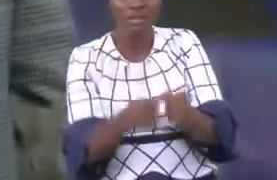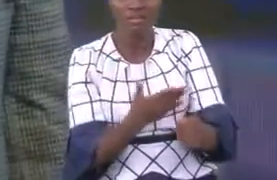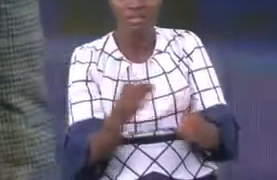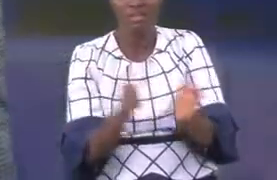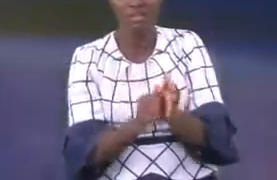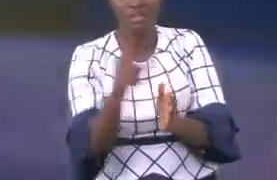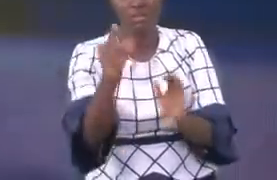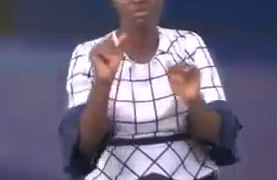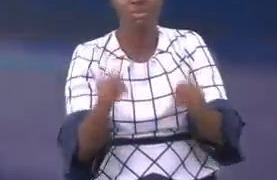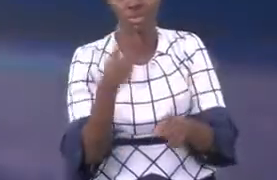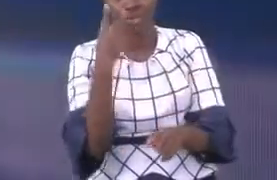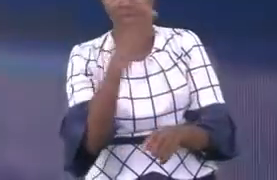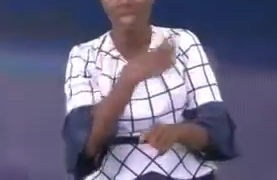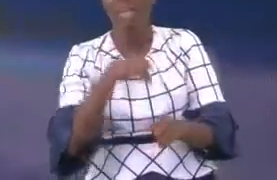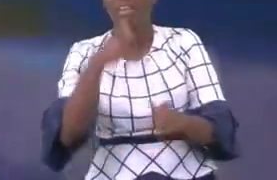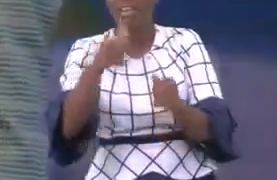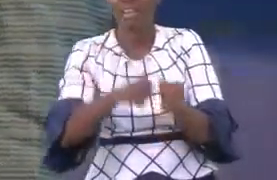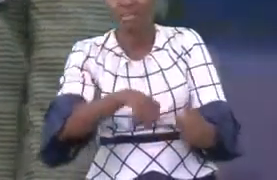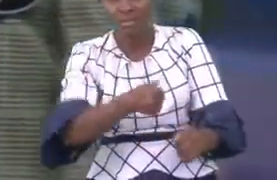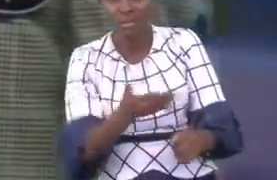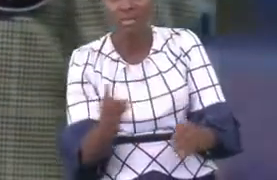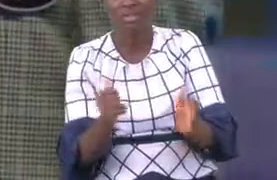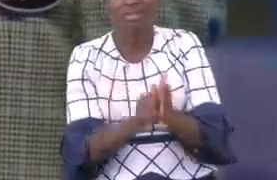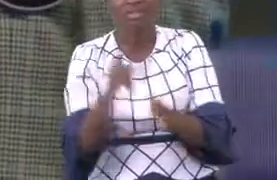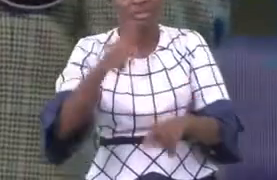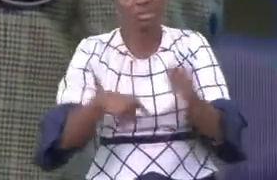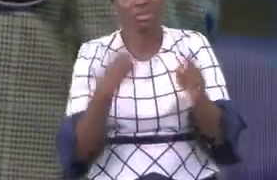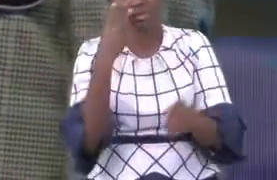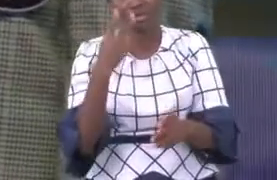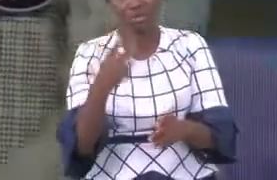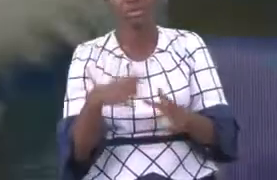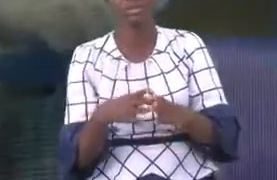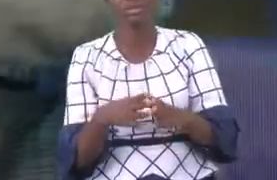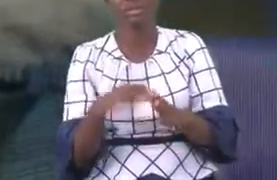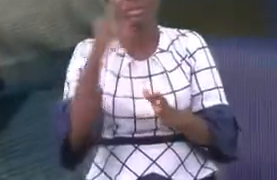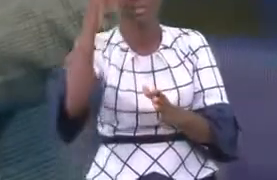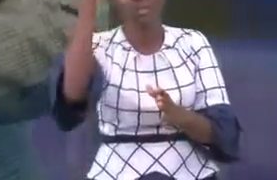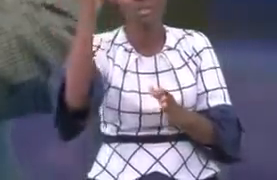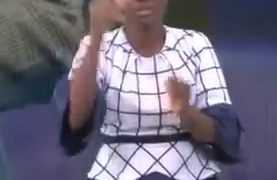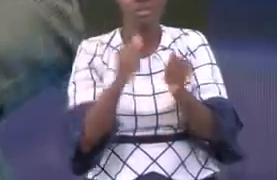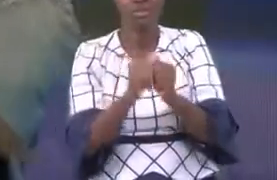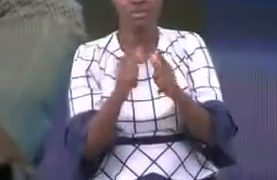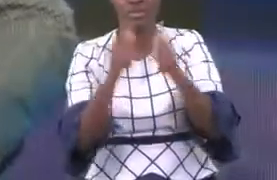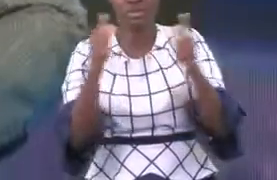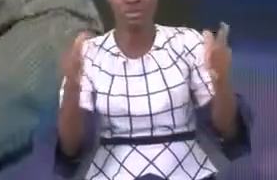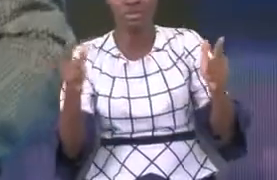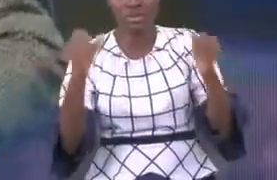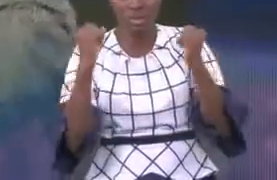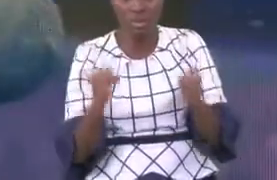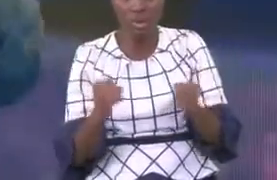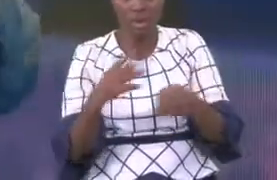telescope. He, with the great power, created everything, the seas and the